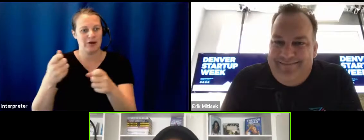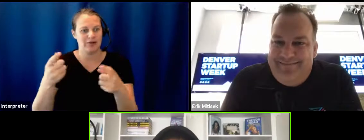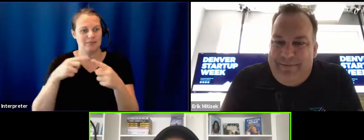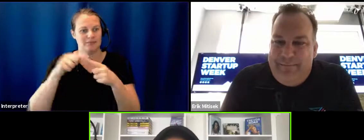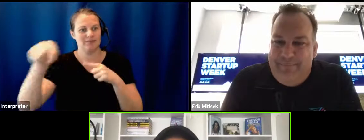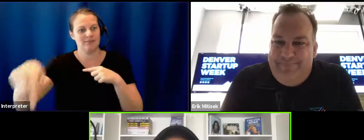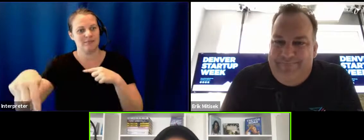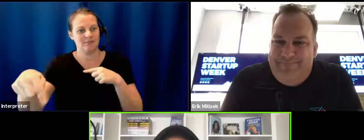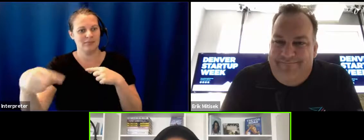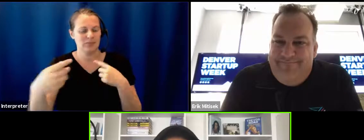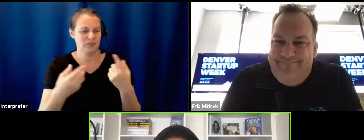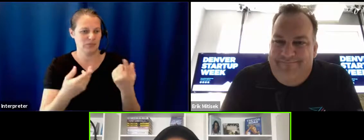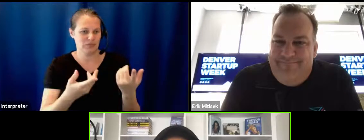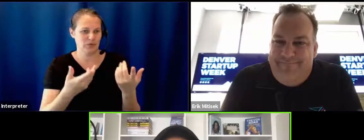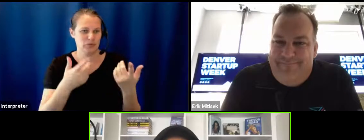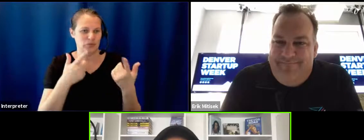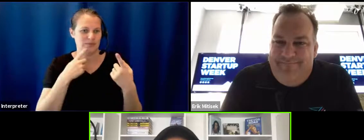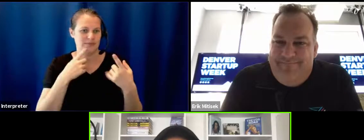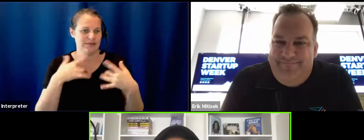think we're toasting to